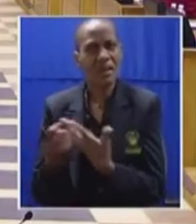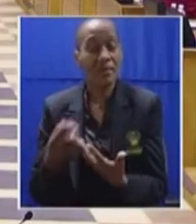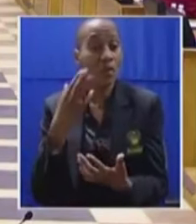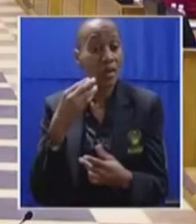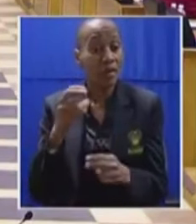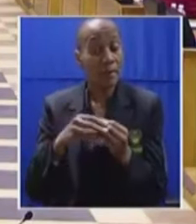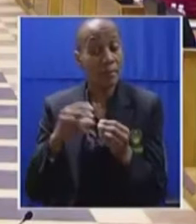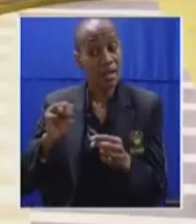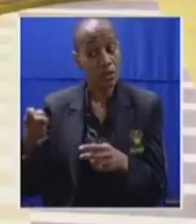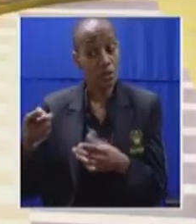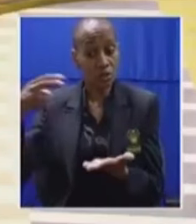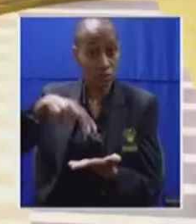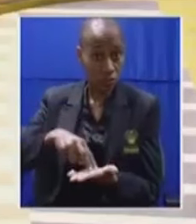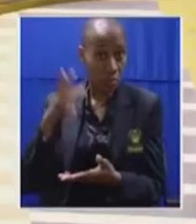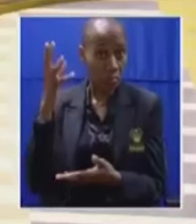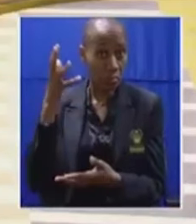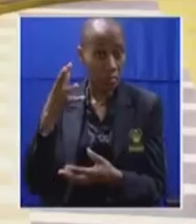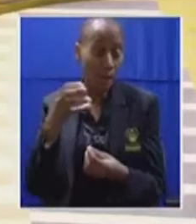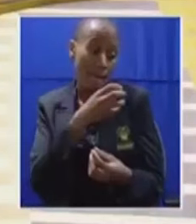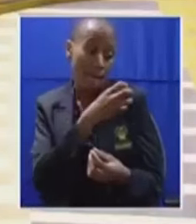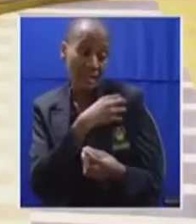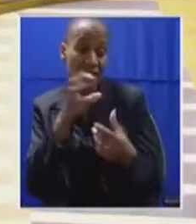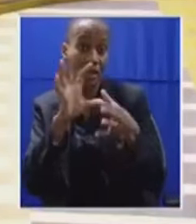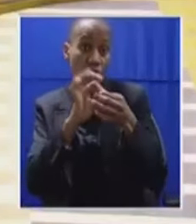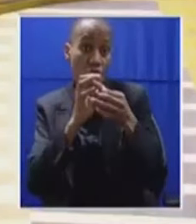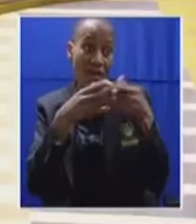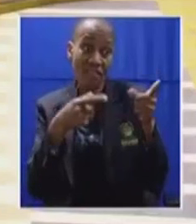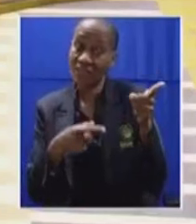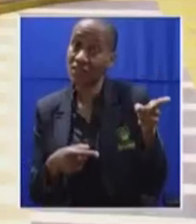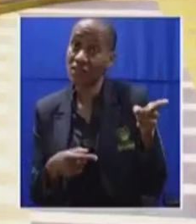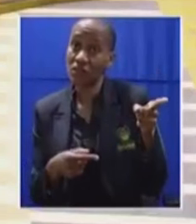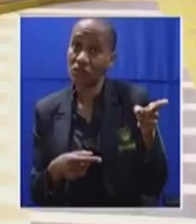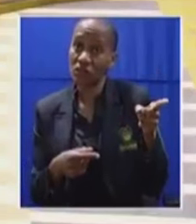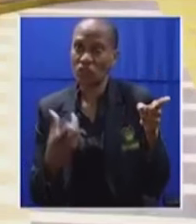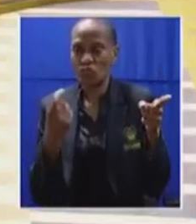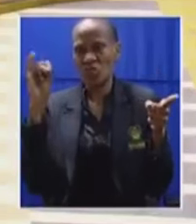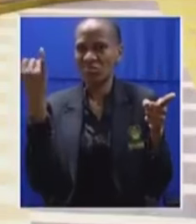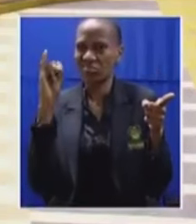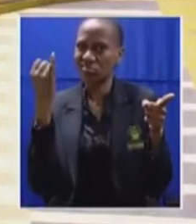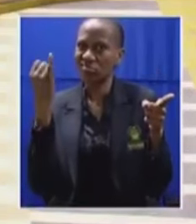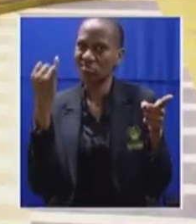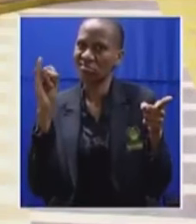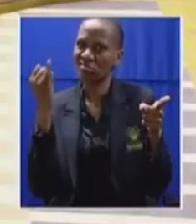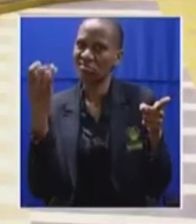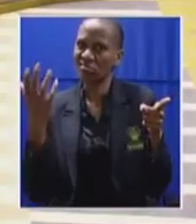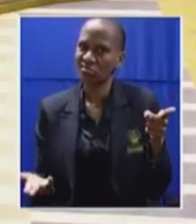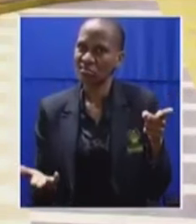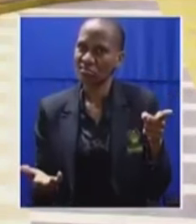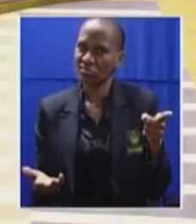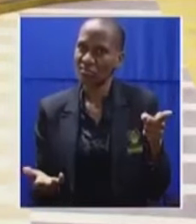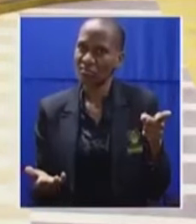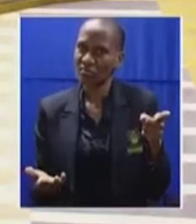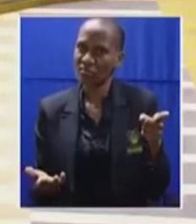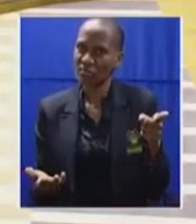speaking, the Minister of Home Affairs was doing this. It looks like he's bringing his